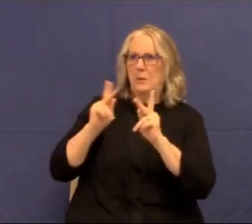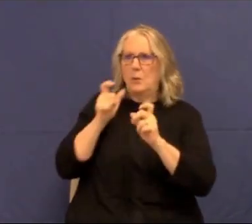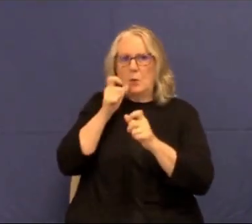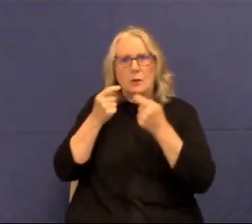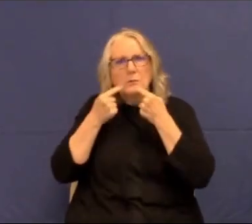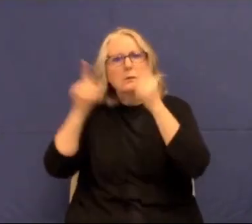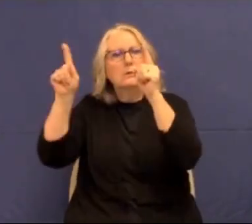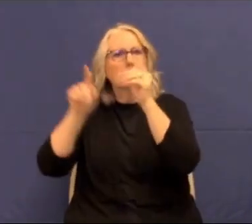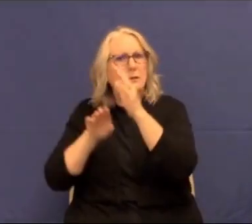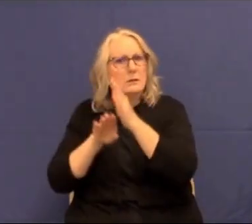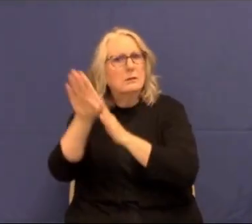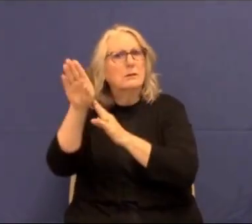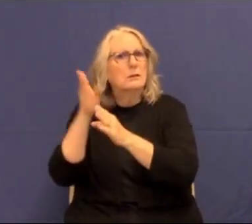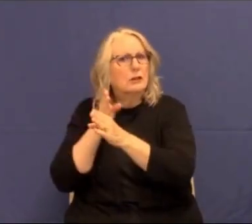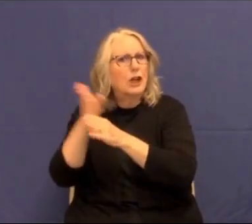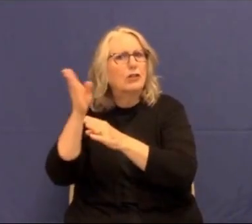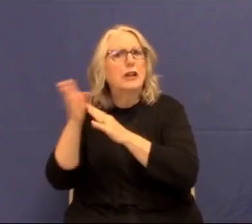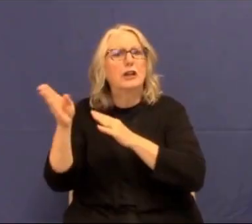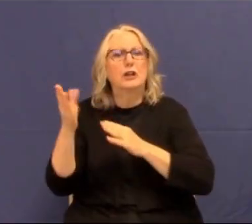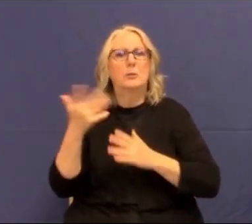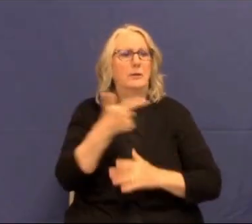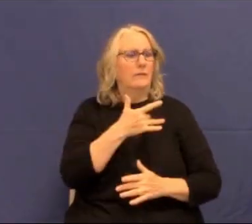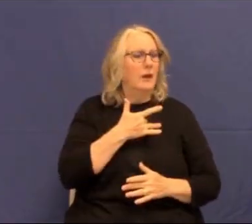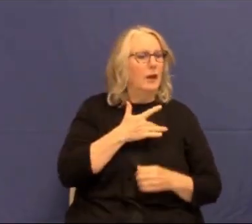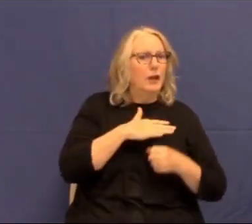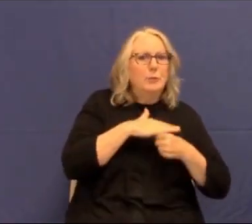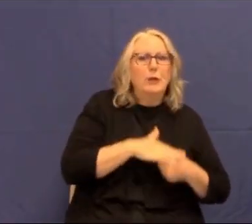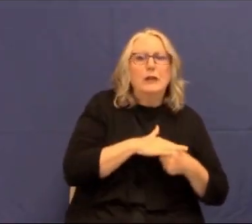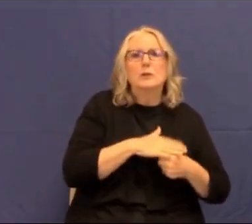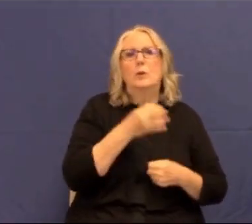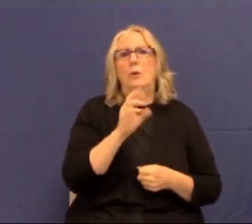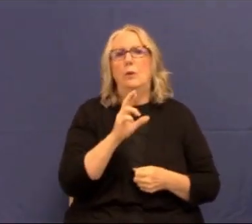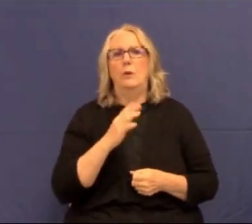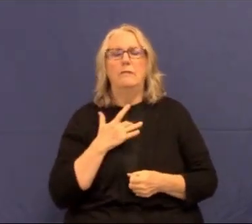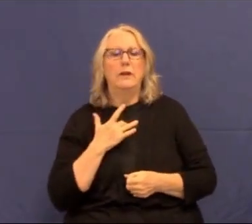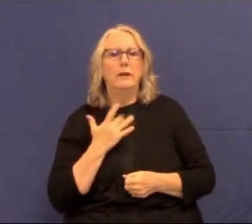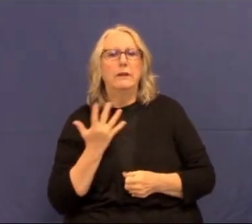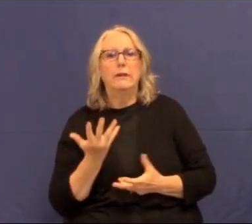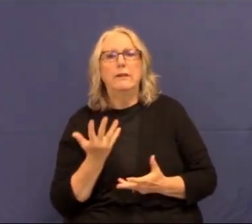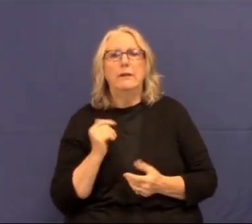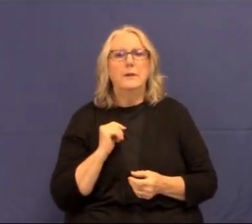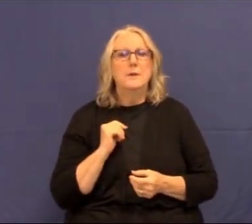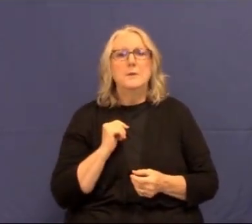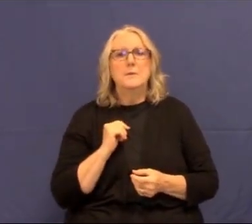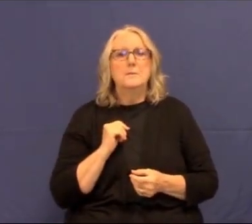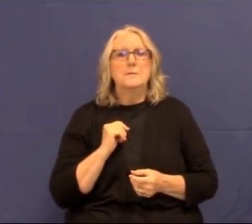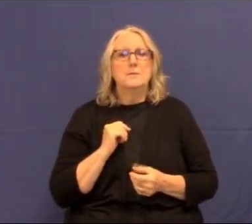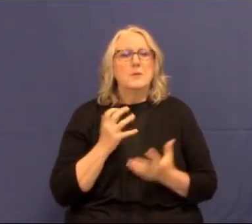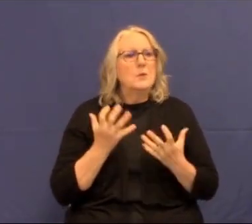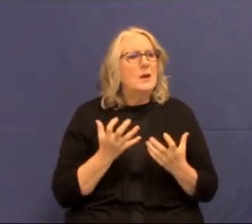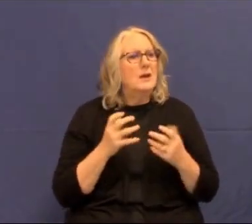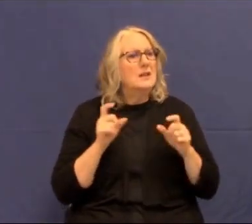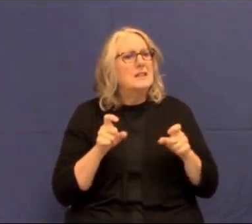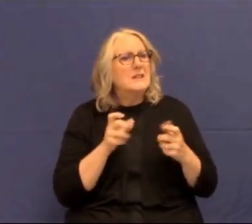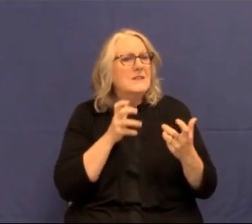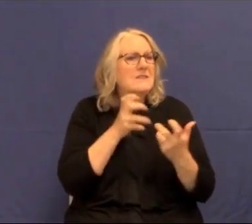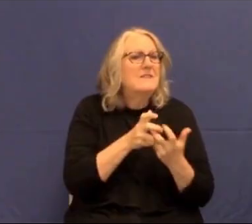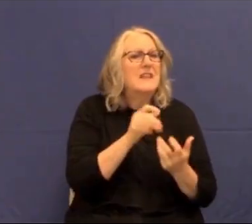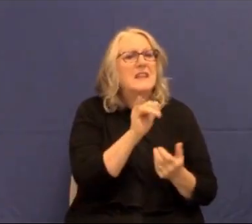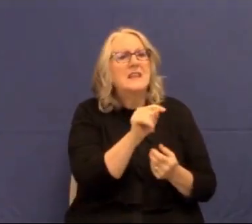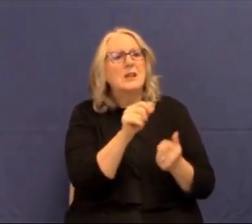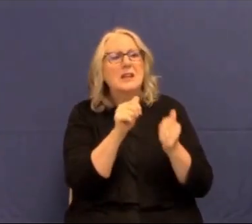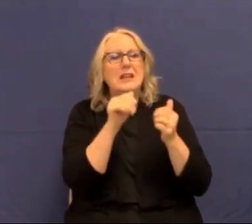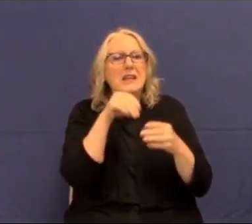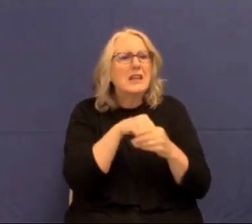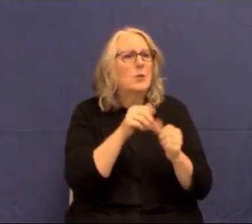futures, of lives that they may feel a pressure, or they may feel that urge to fit